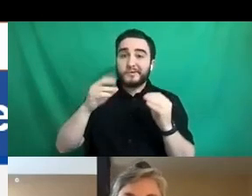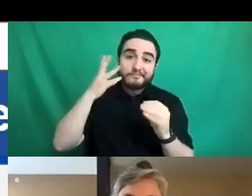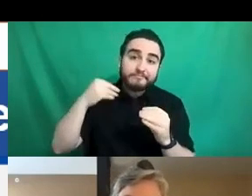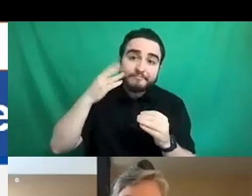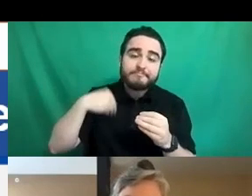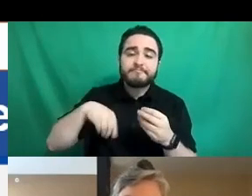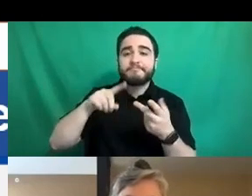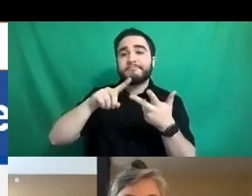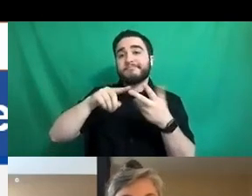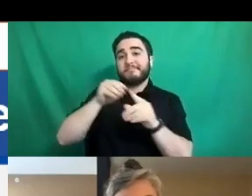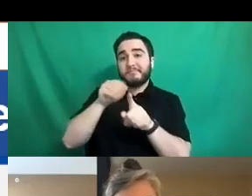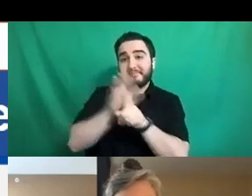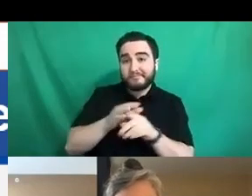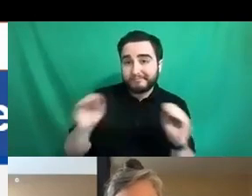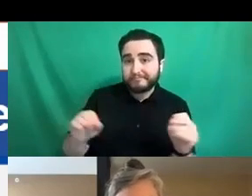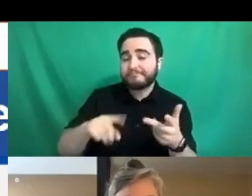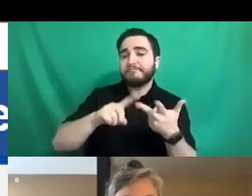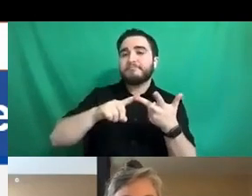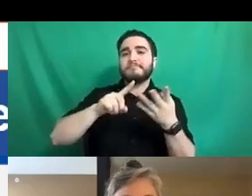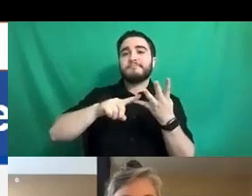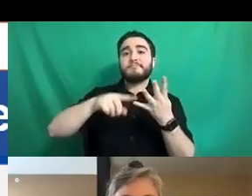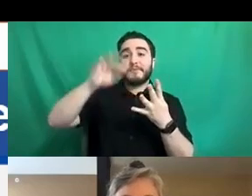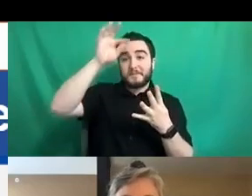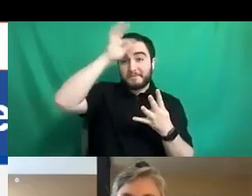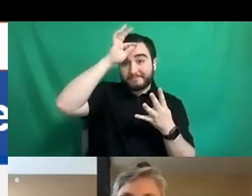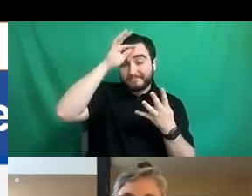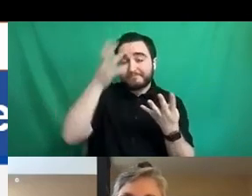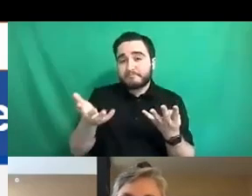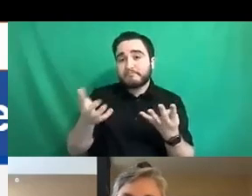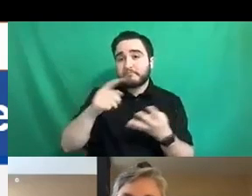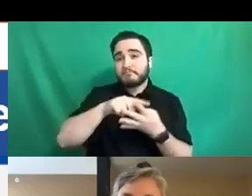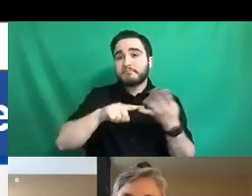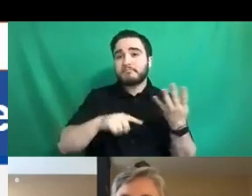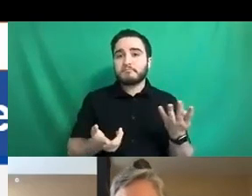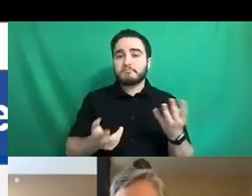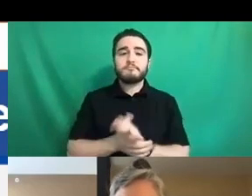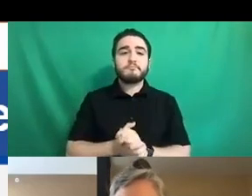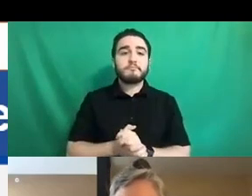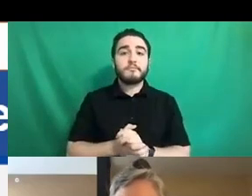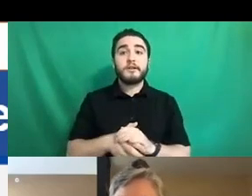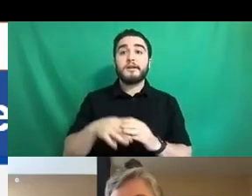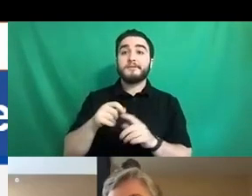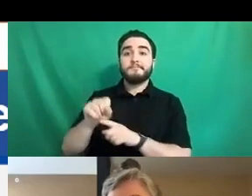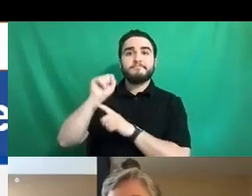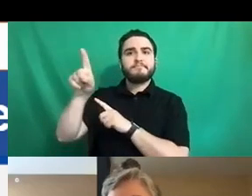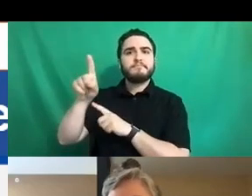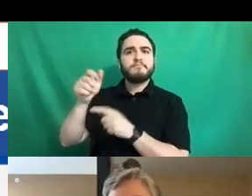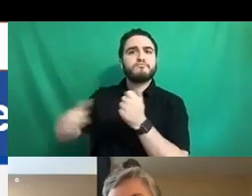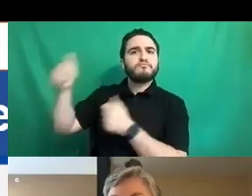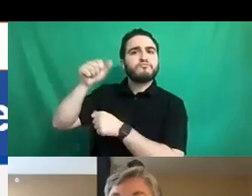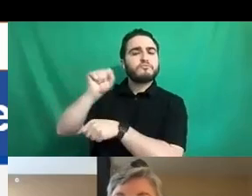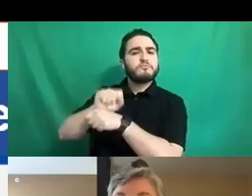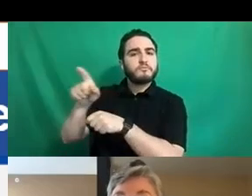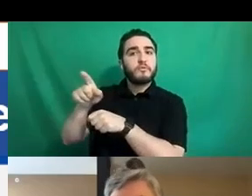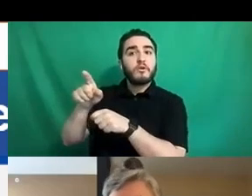or exposure, their ignorance. When we ask employers that same question, we